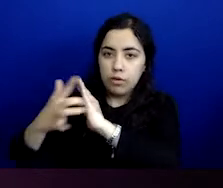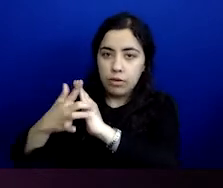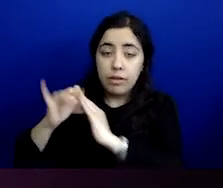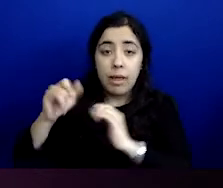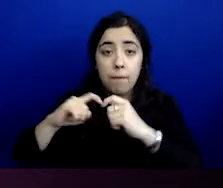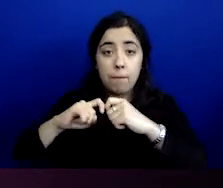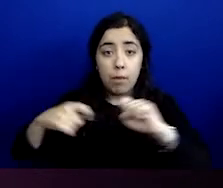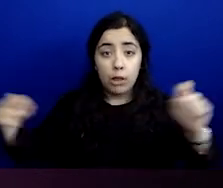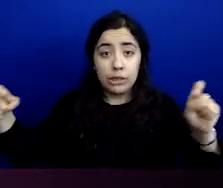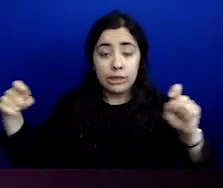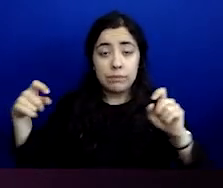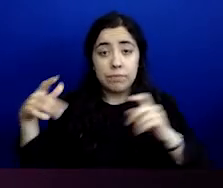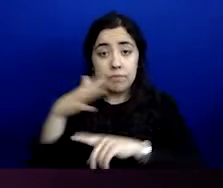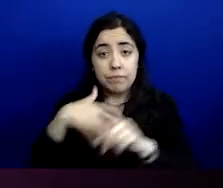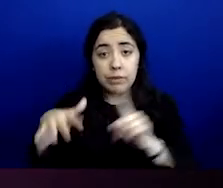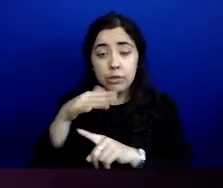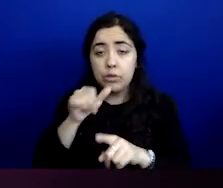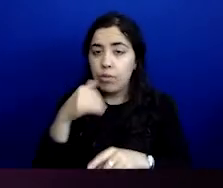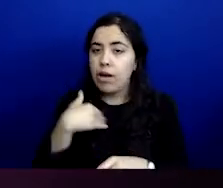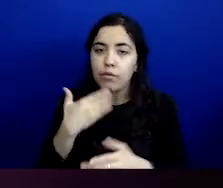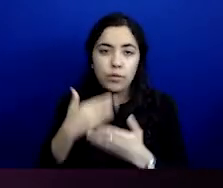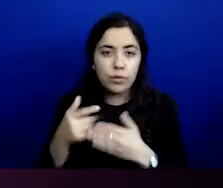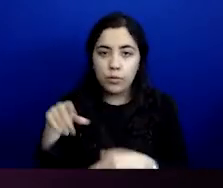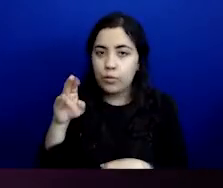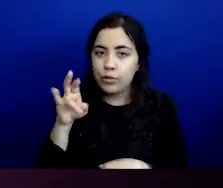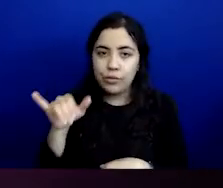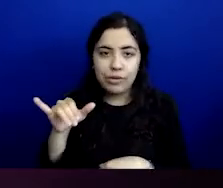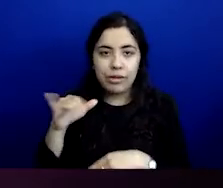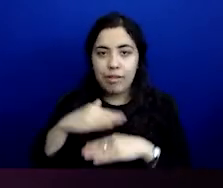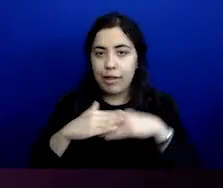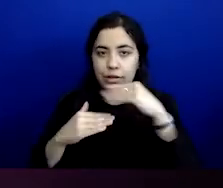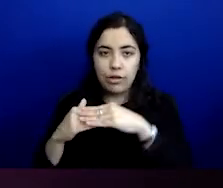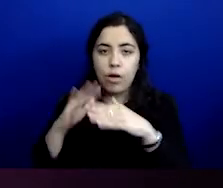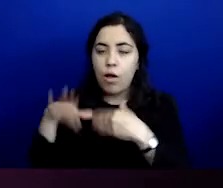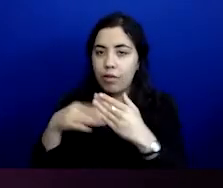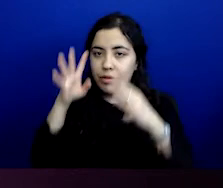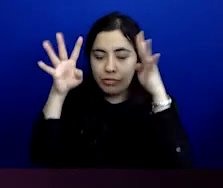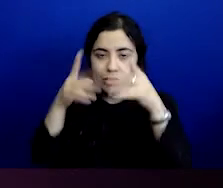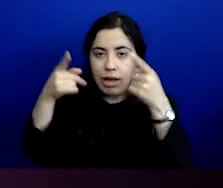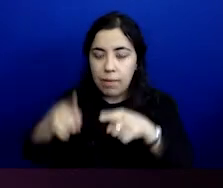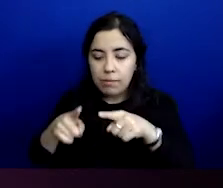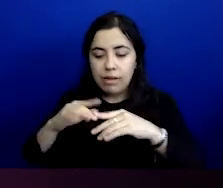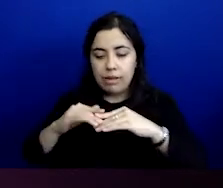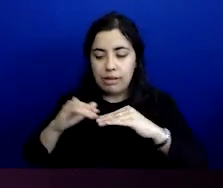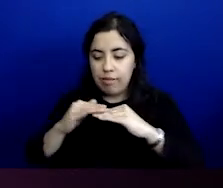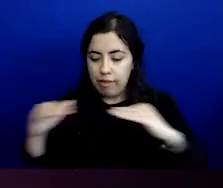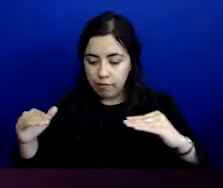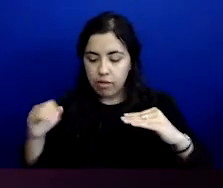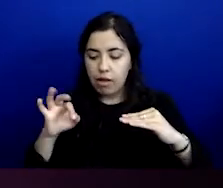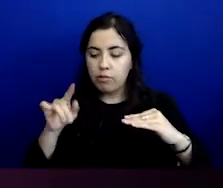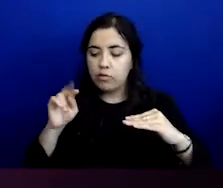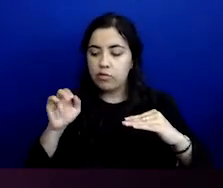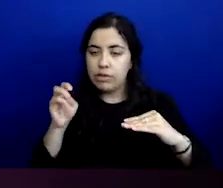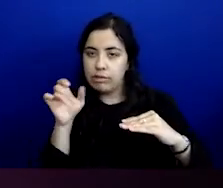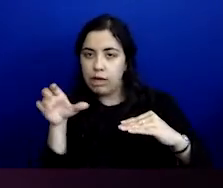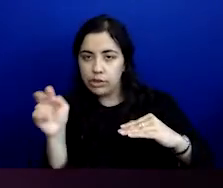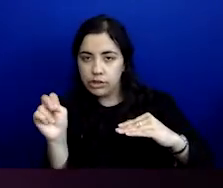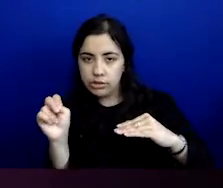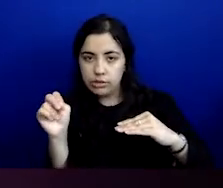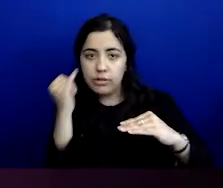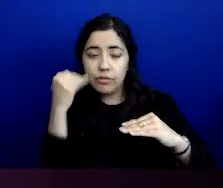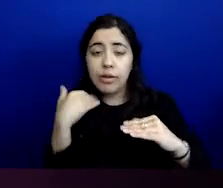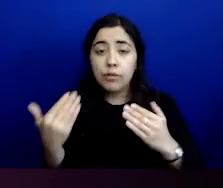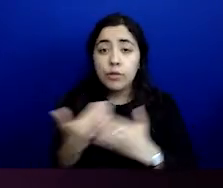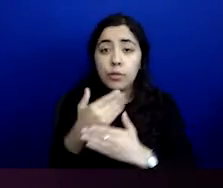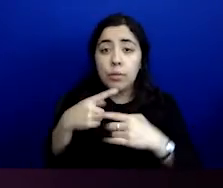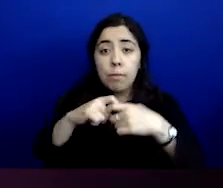do not have a good querying layer. All of the innovation is happening at the transaction layer. So when you hear new databases or new blockchains